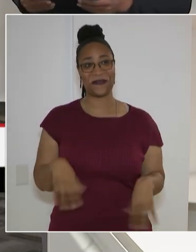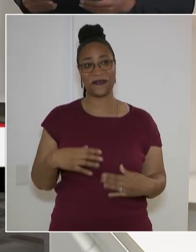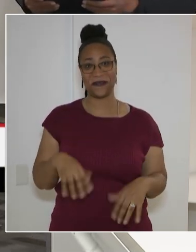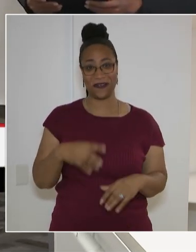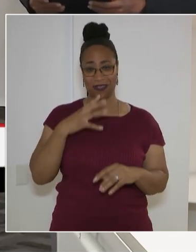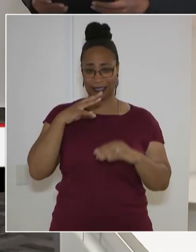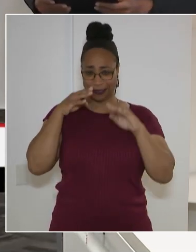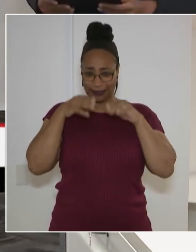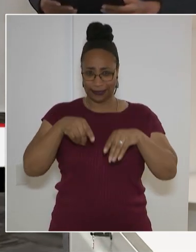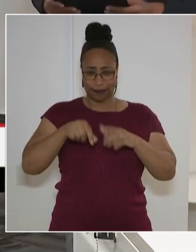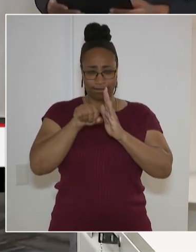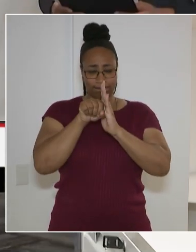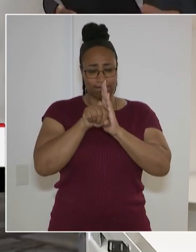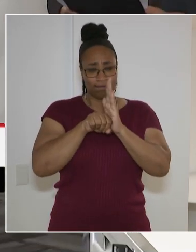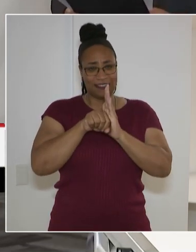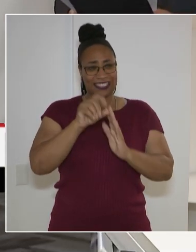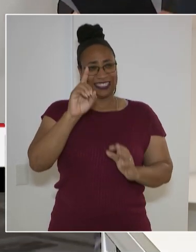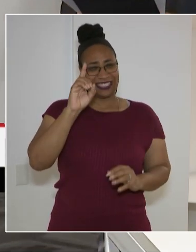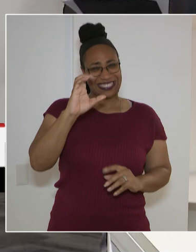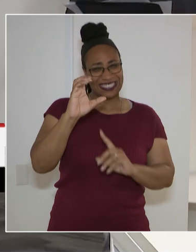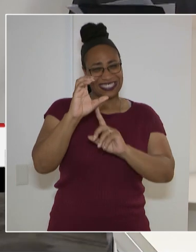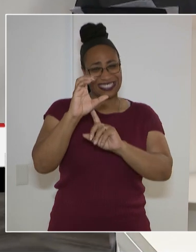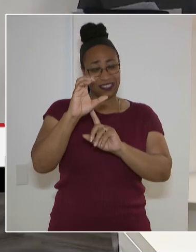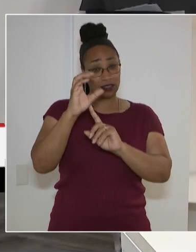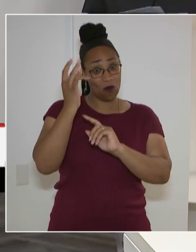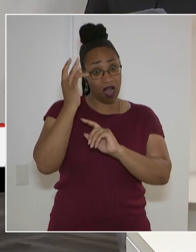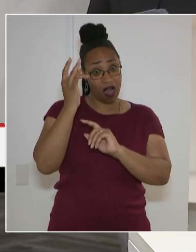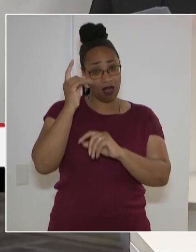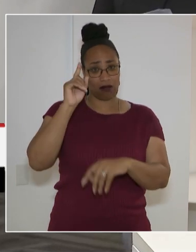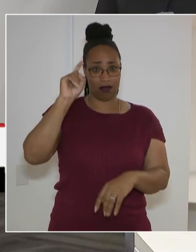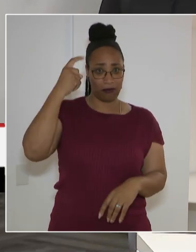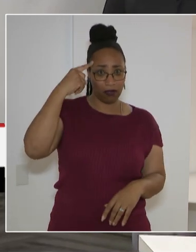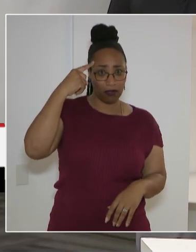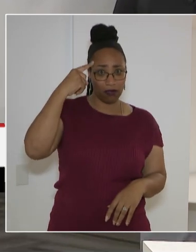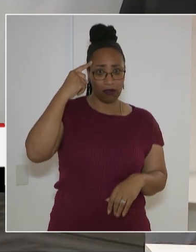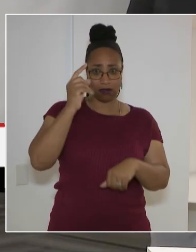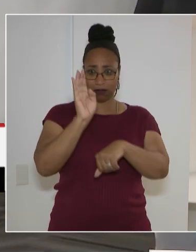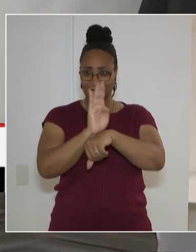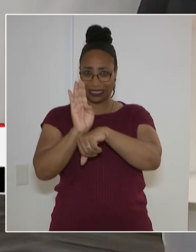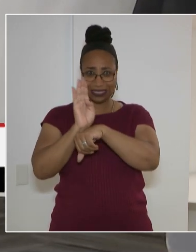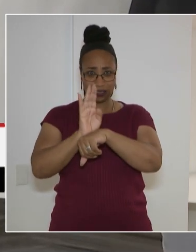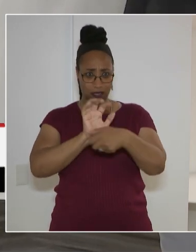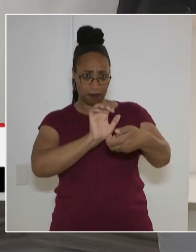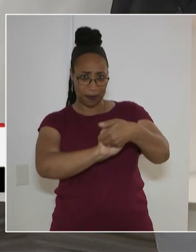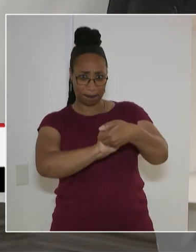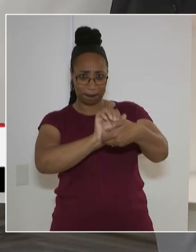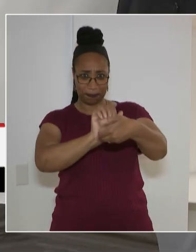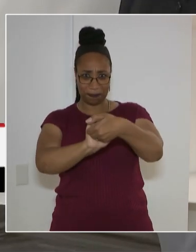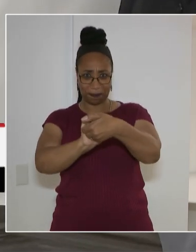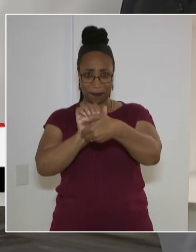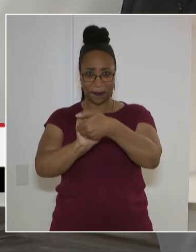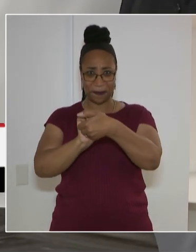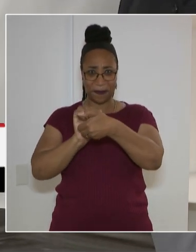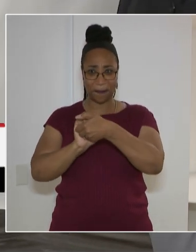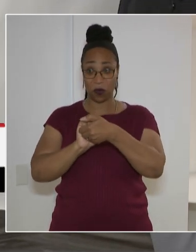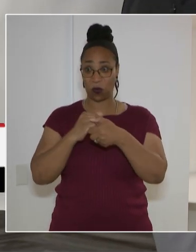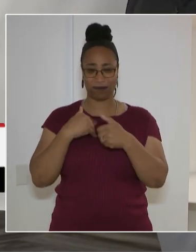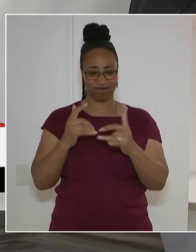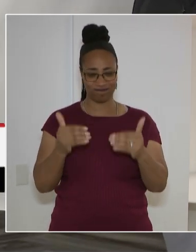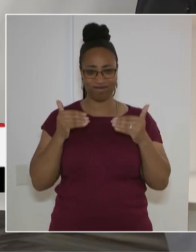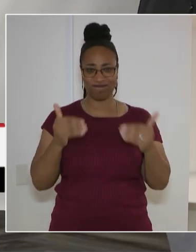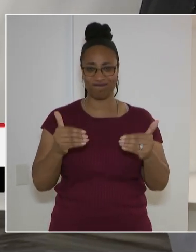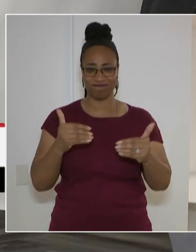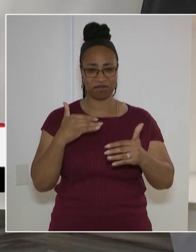capital for many years to come. It's important to our clients and it's important to our staff. In fact, I'm